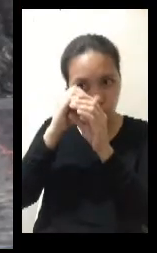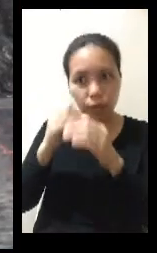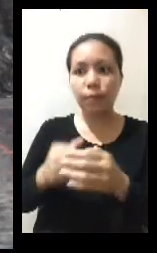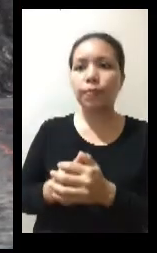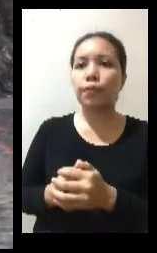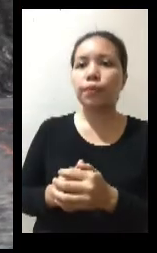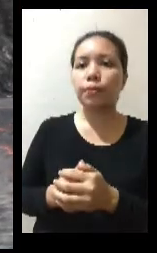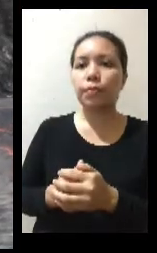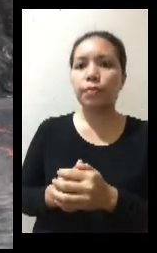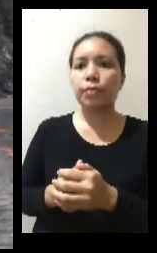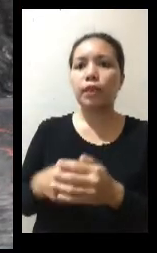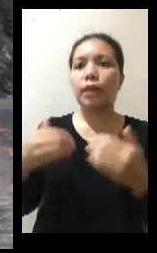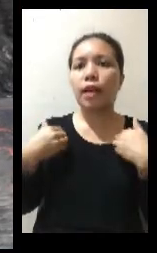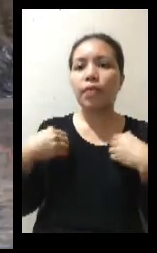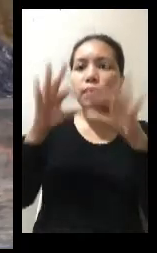ground.